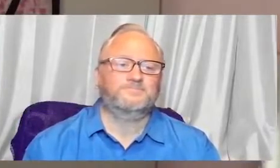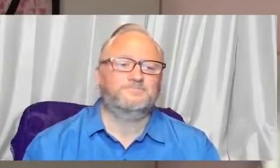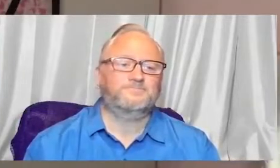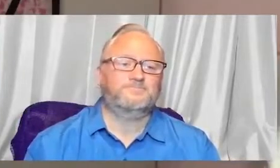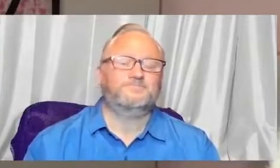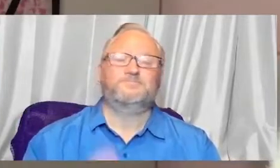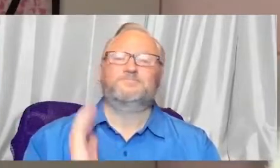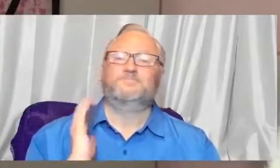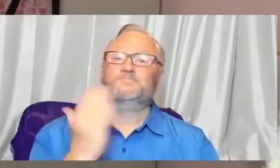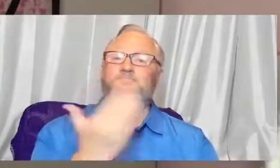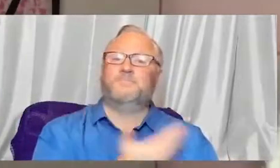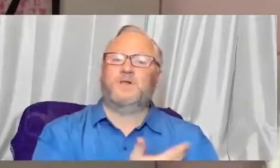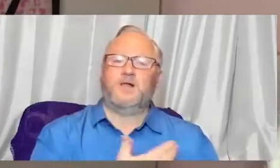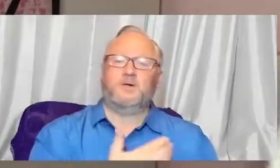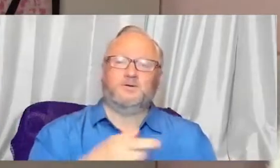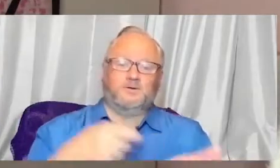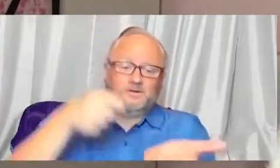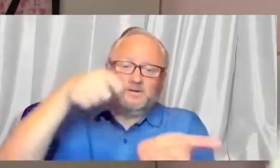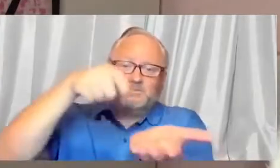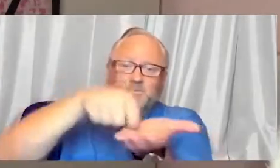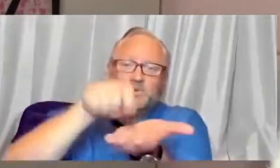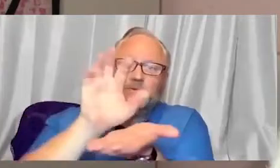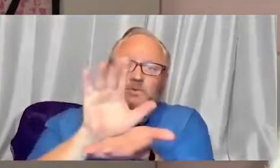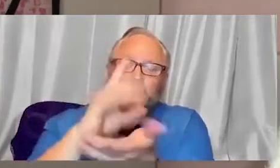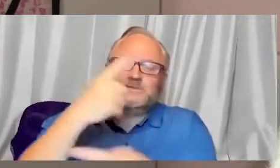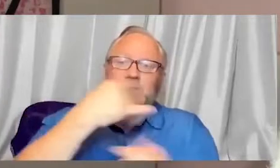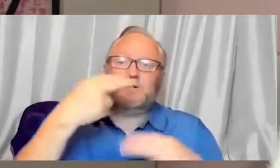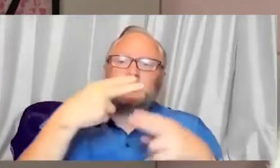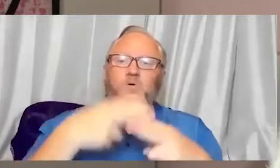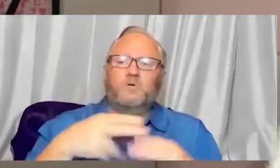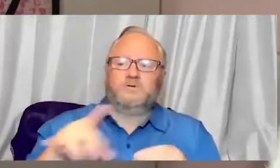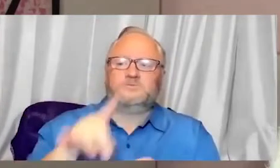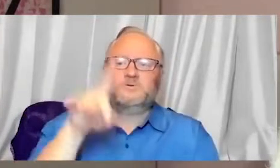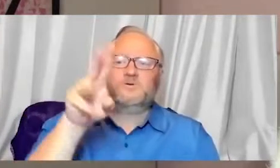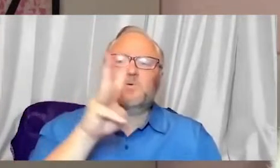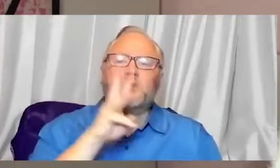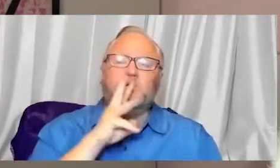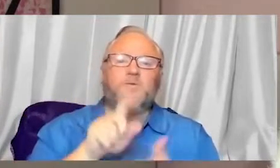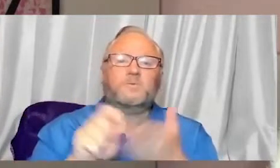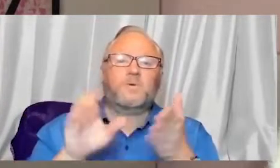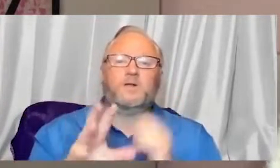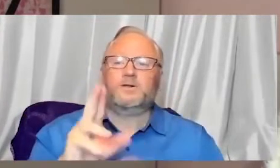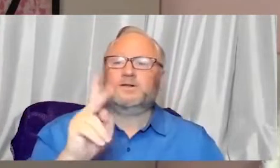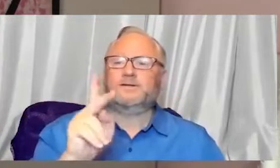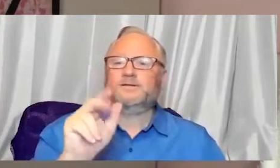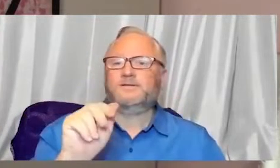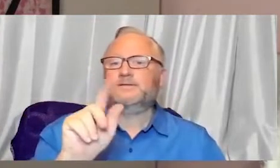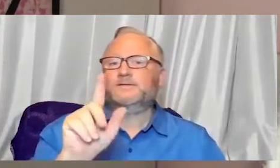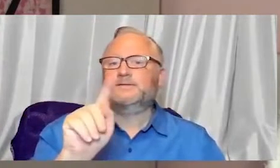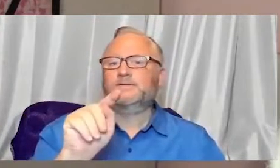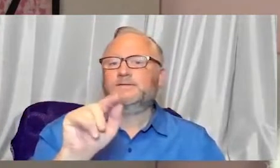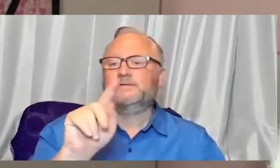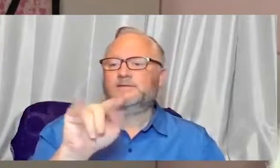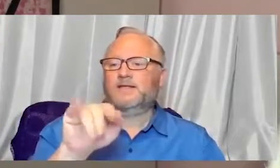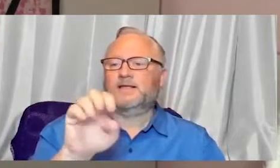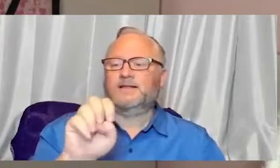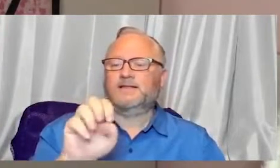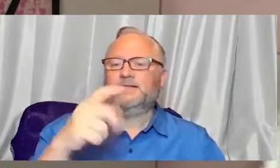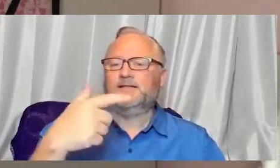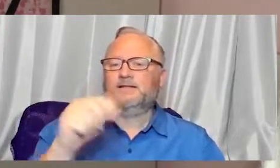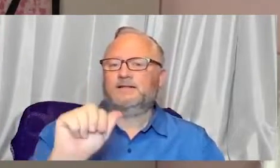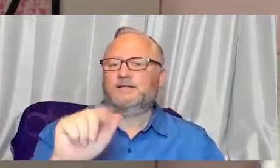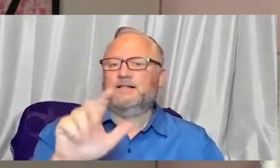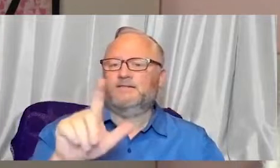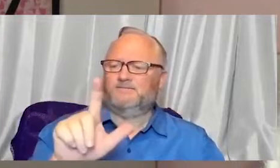Our chalice lighting today is entitled The Spirit of Water by Katie Gelfand. We light this chalice as